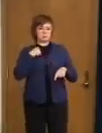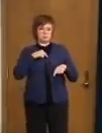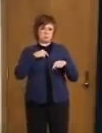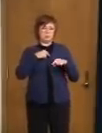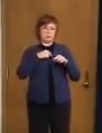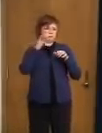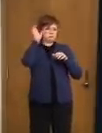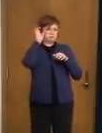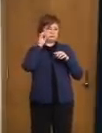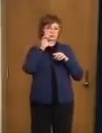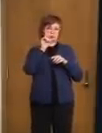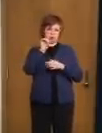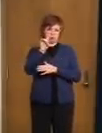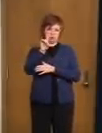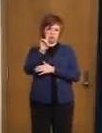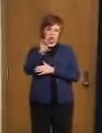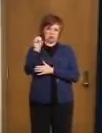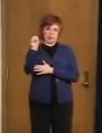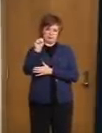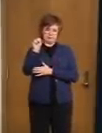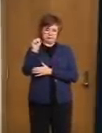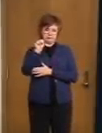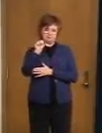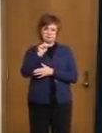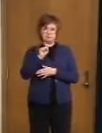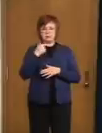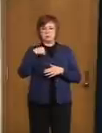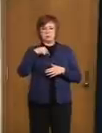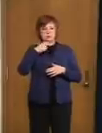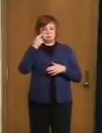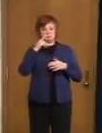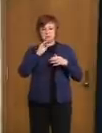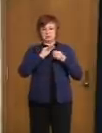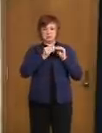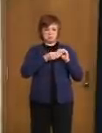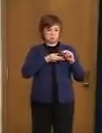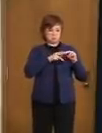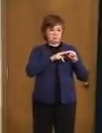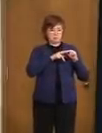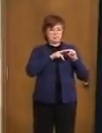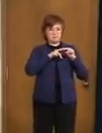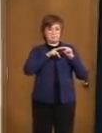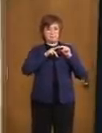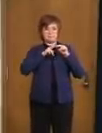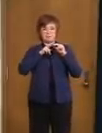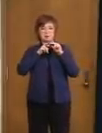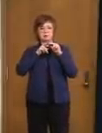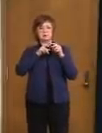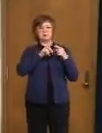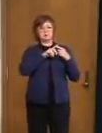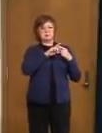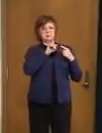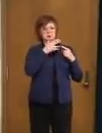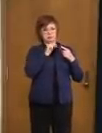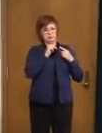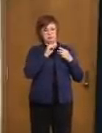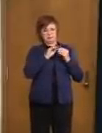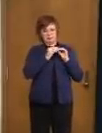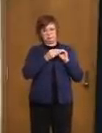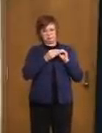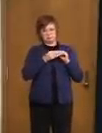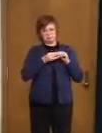over the course of the last while, understanding that our rates have been increasing since January, but we had some